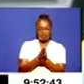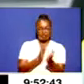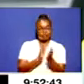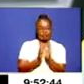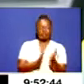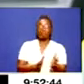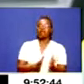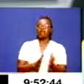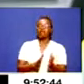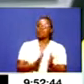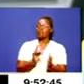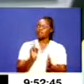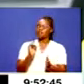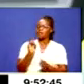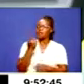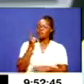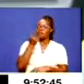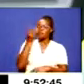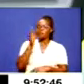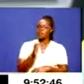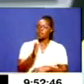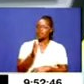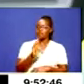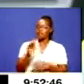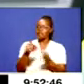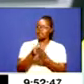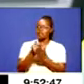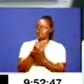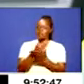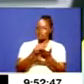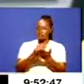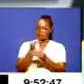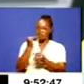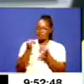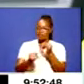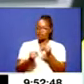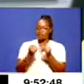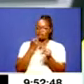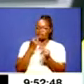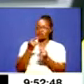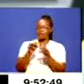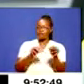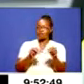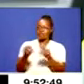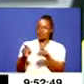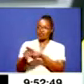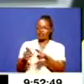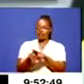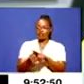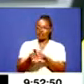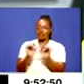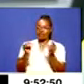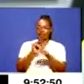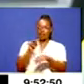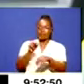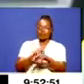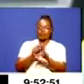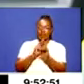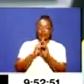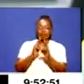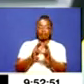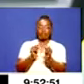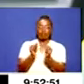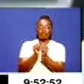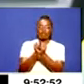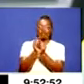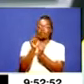Omanyala became the first Kenyan to reach the semifinals of the 100 meters, while also setting a new national record of